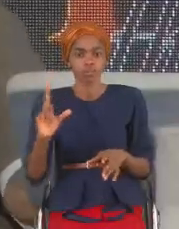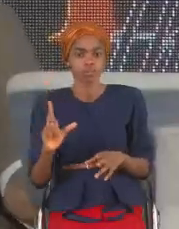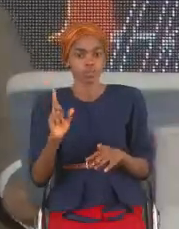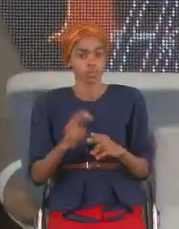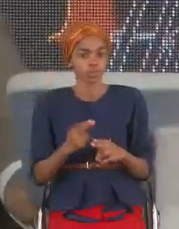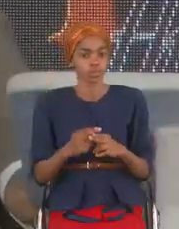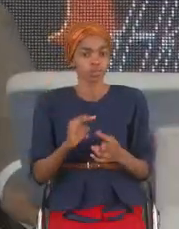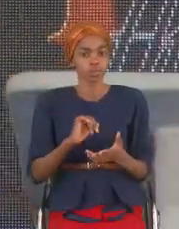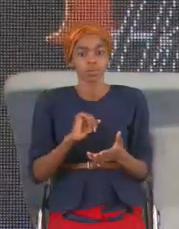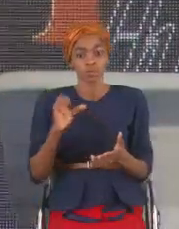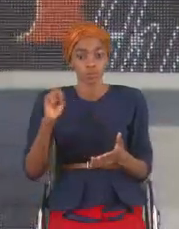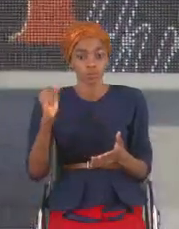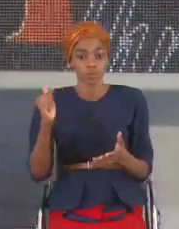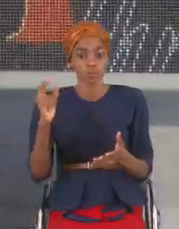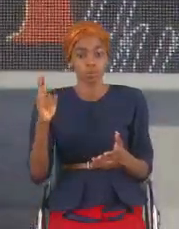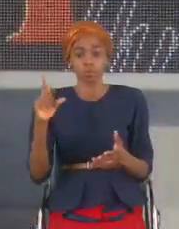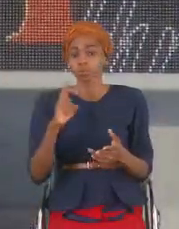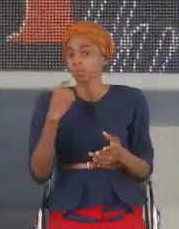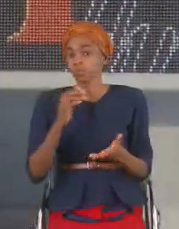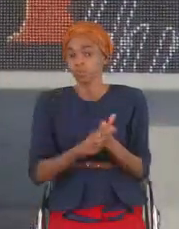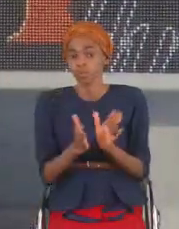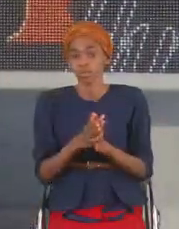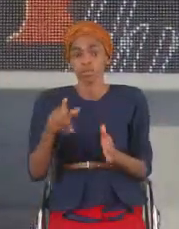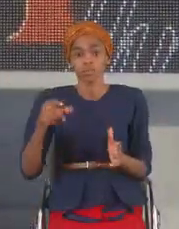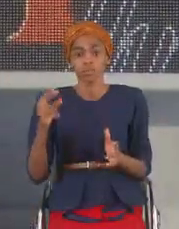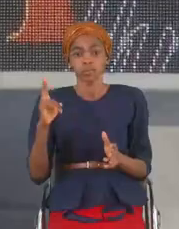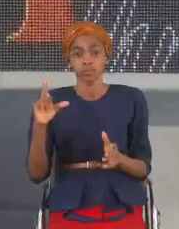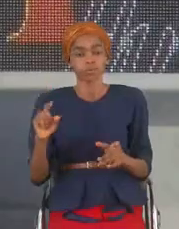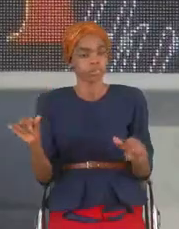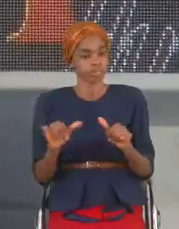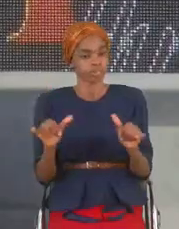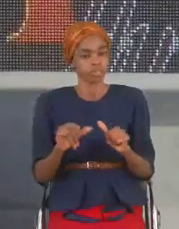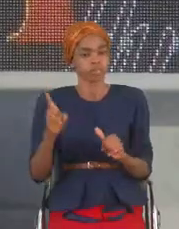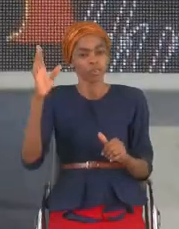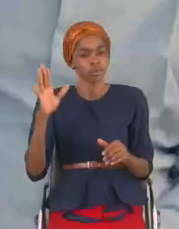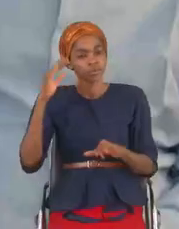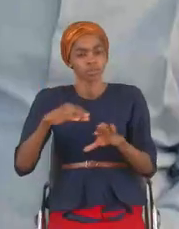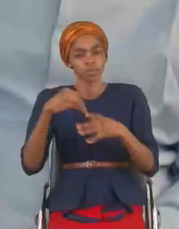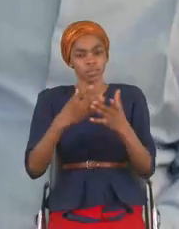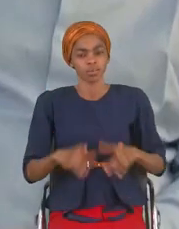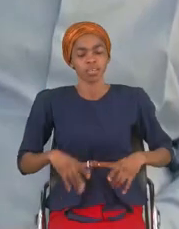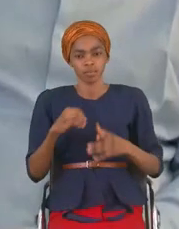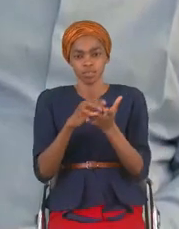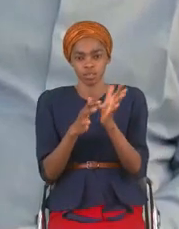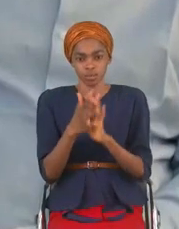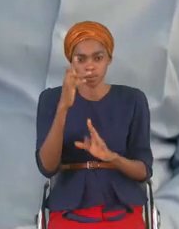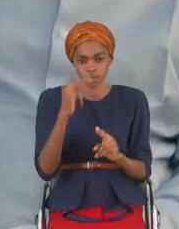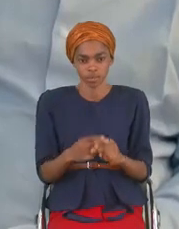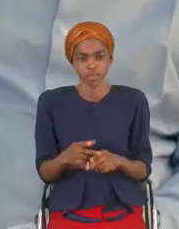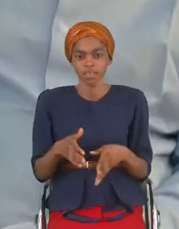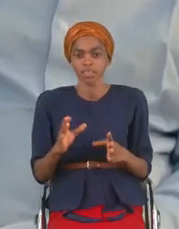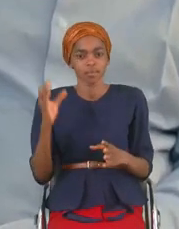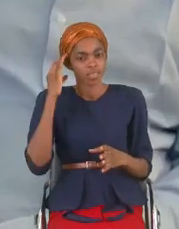Paul, that same great thing he will do in your life. Let me hear